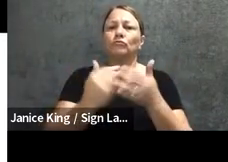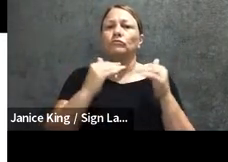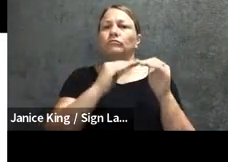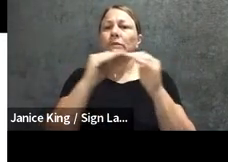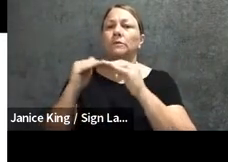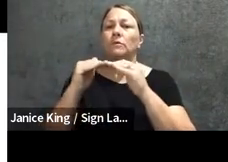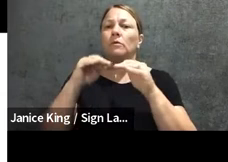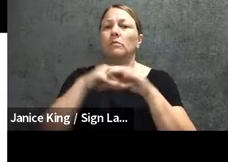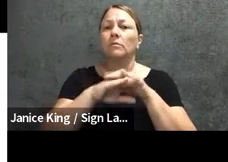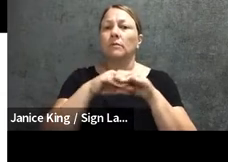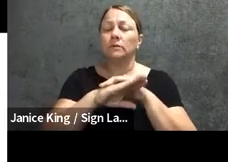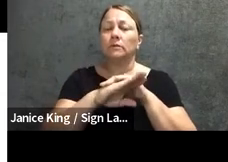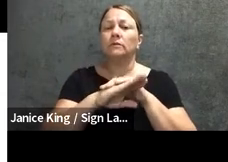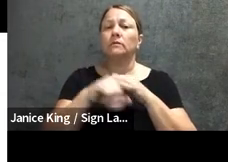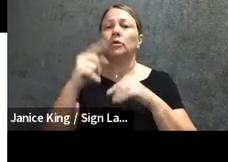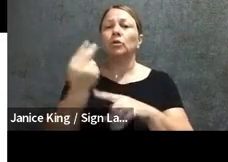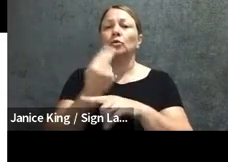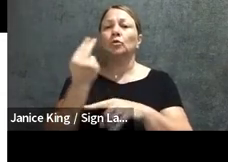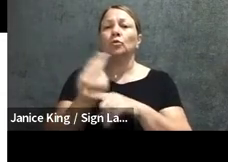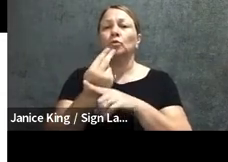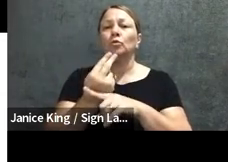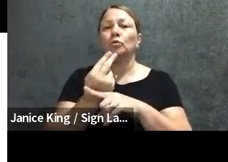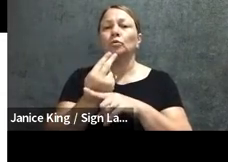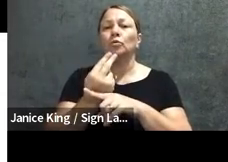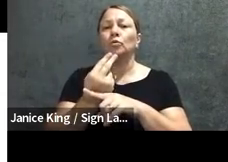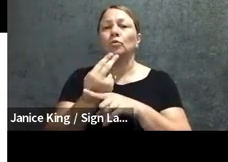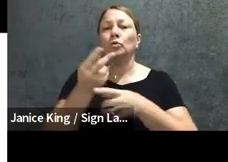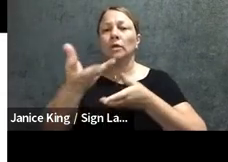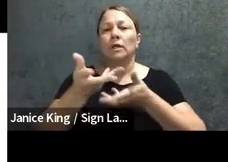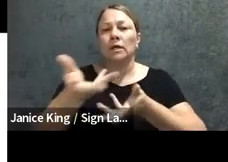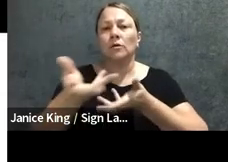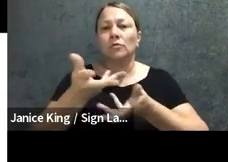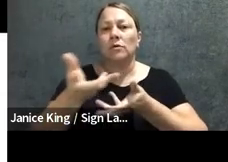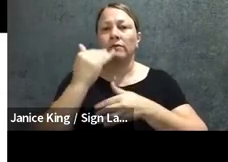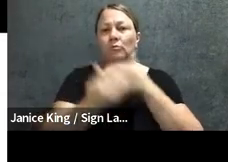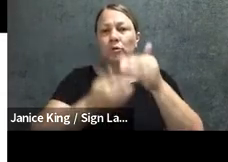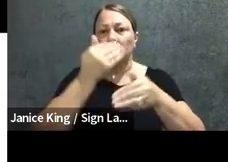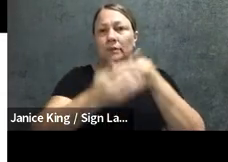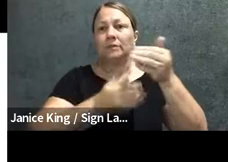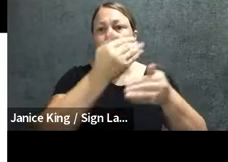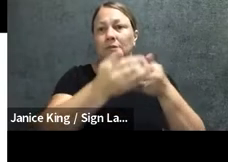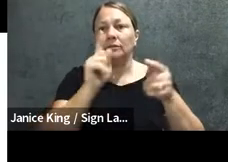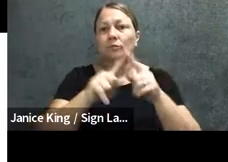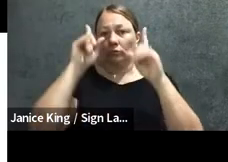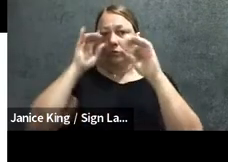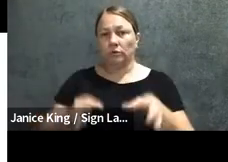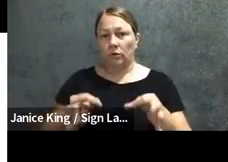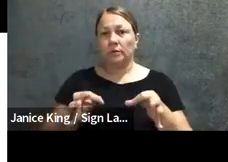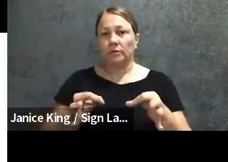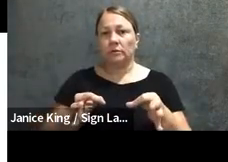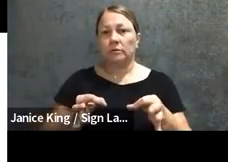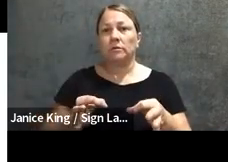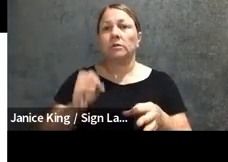that employers use the interactive process. Some courts have described this as a mandatory requirement, but